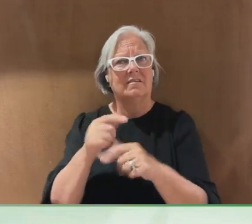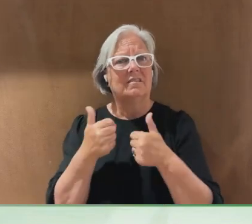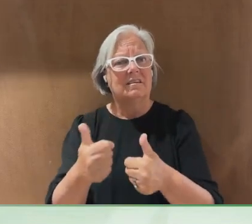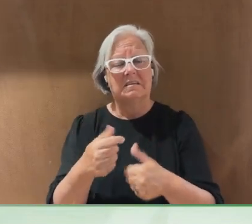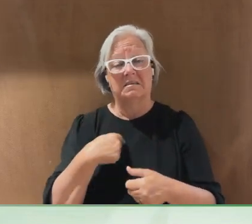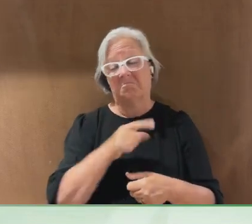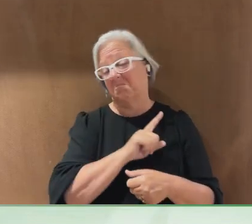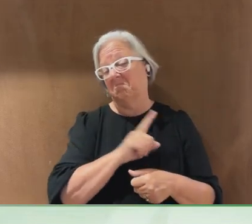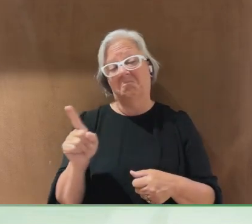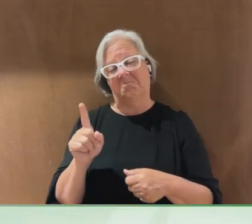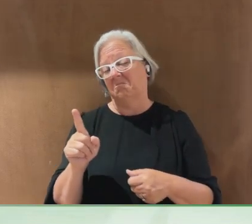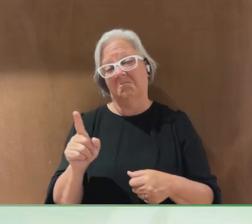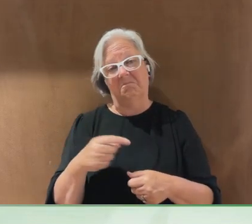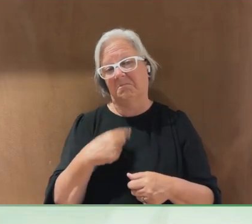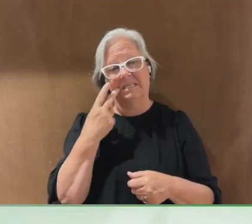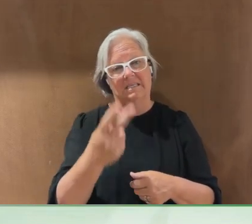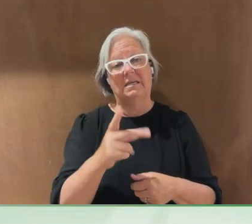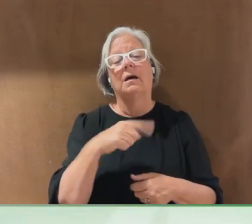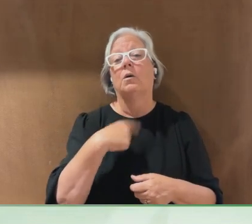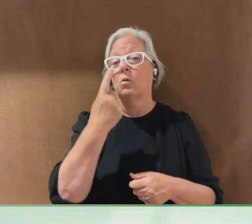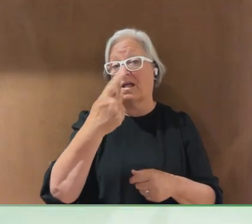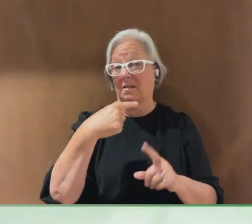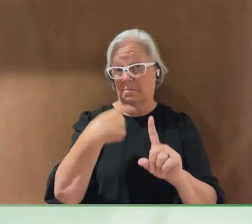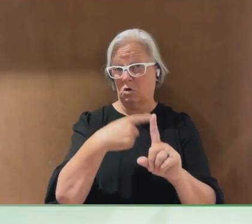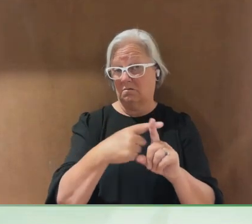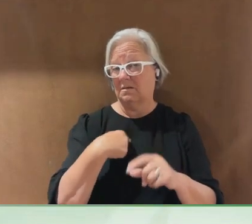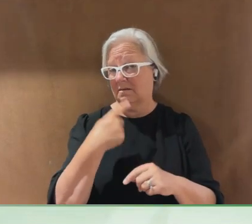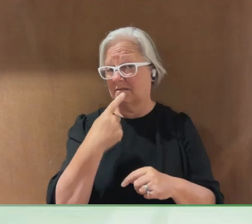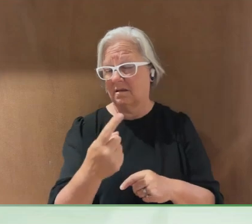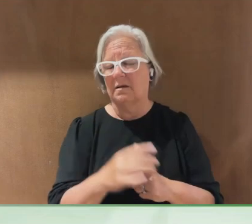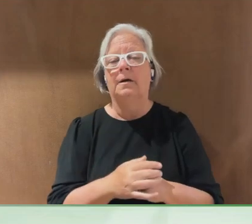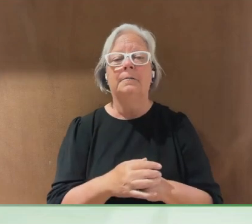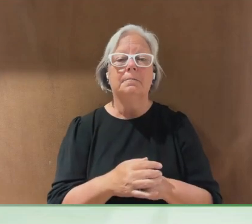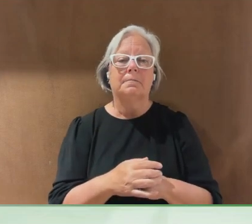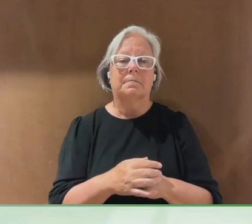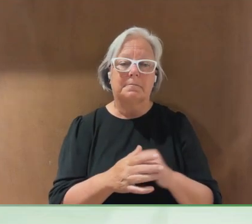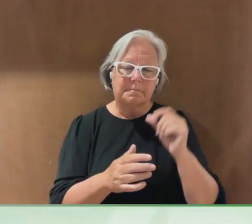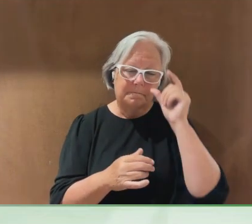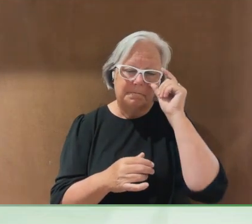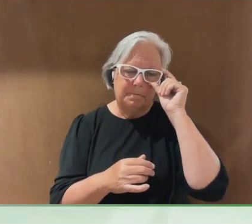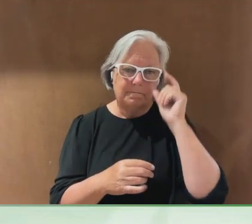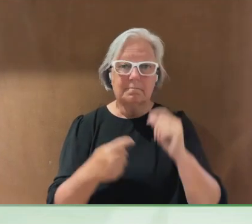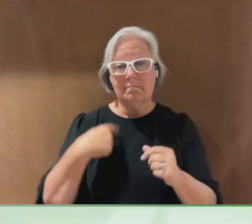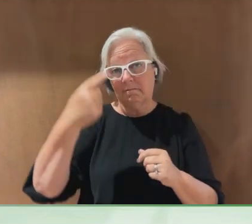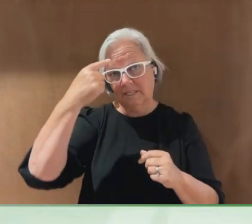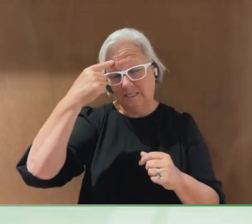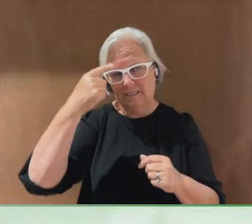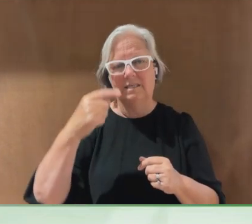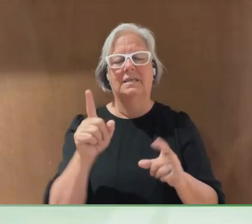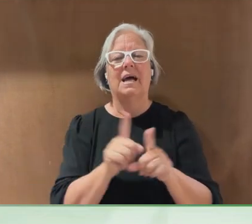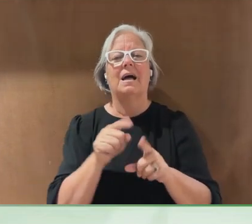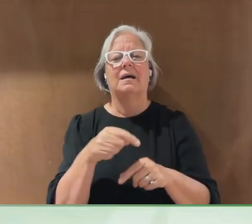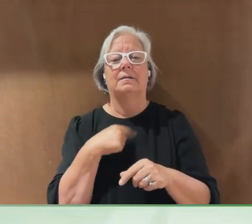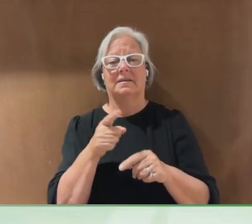I do have a positive point to make, if I may, which is I think the opportunity for us is to move away slightly from the argument that this